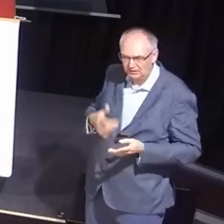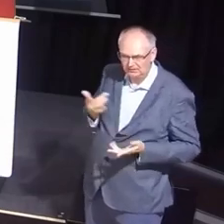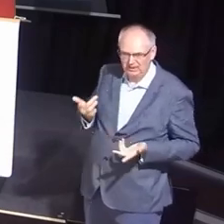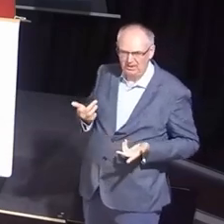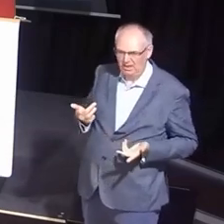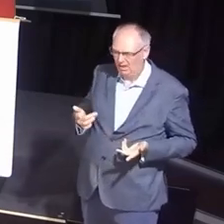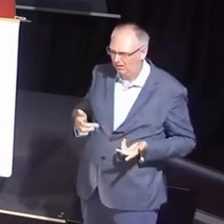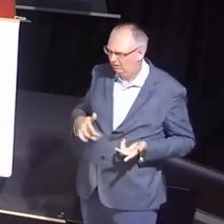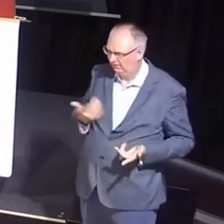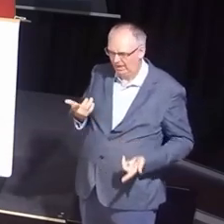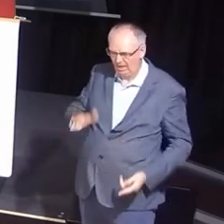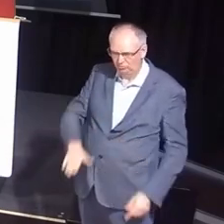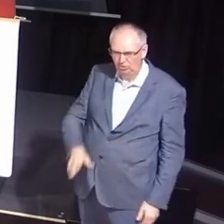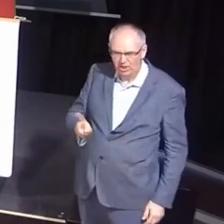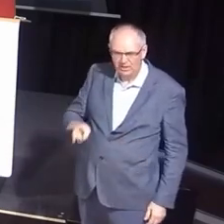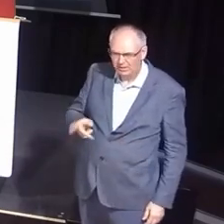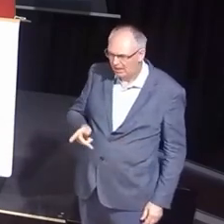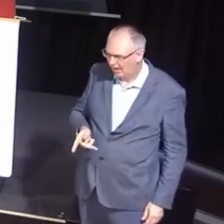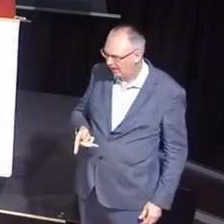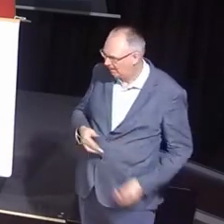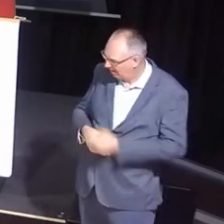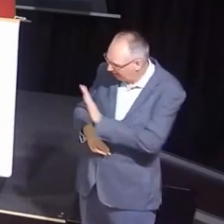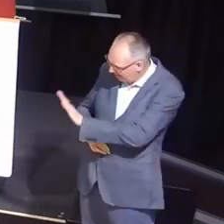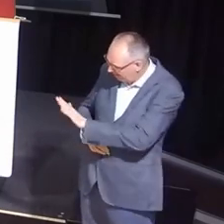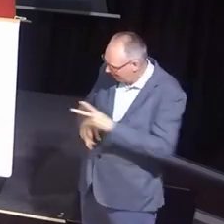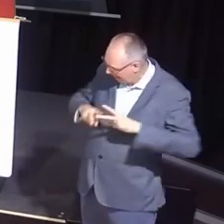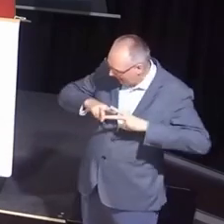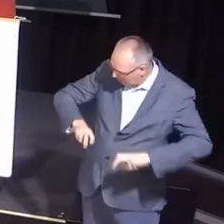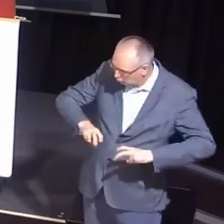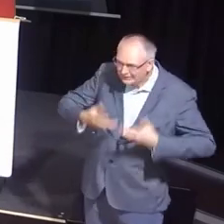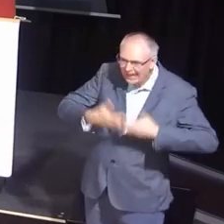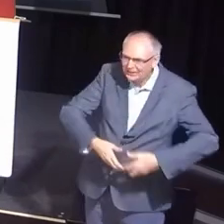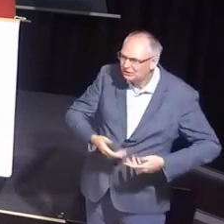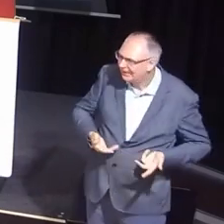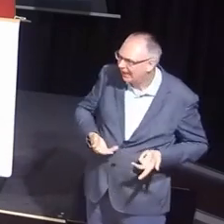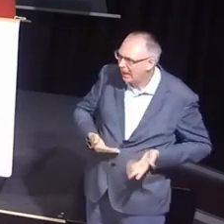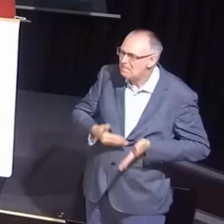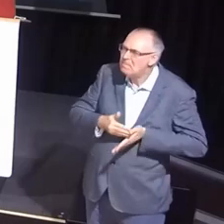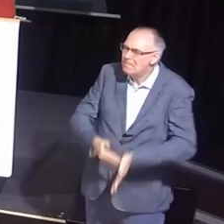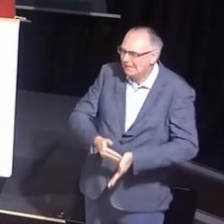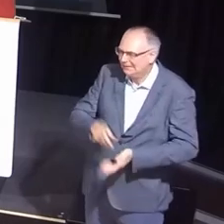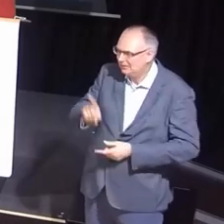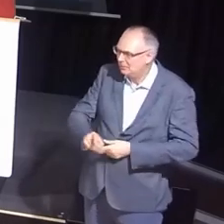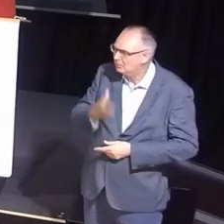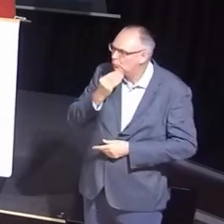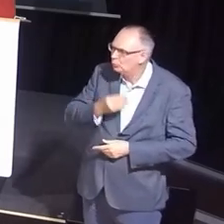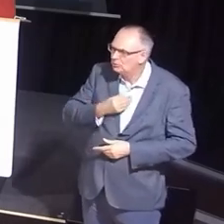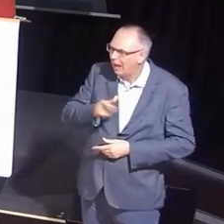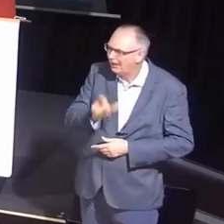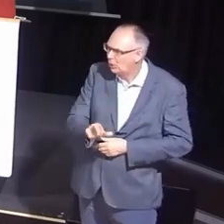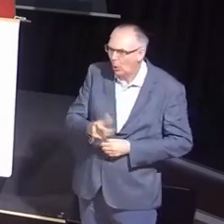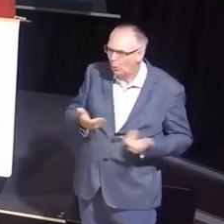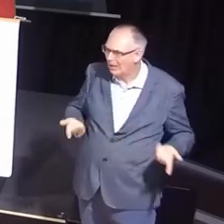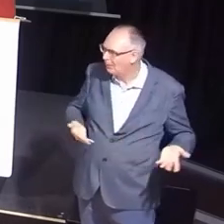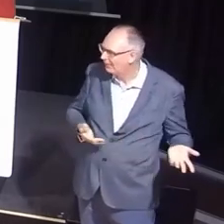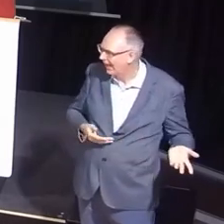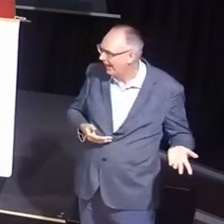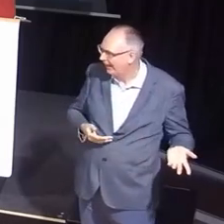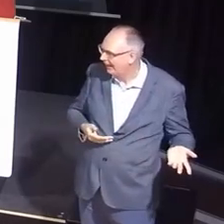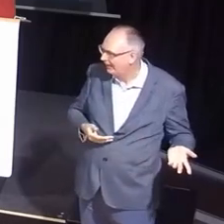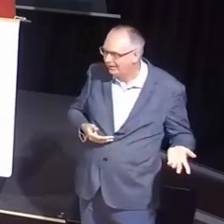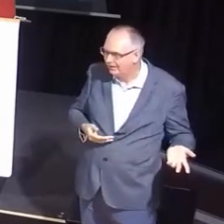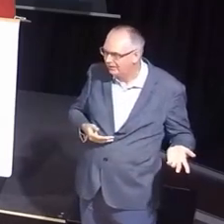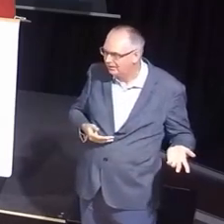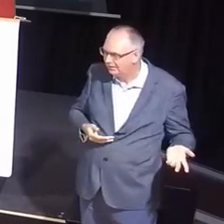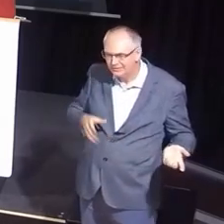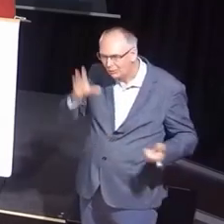Mm-hmm. And you're sat there going, I'm a freaking research engineer. Millions of people use my code every day, but what does that button do? Right. I can't remember. You just